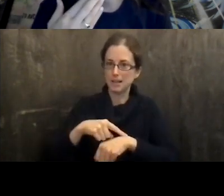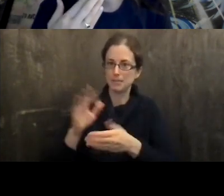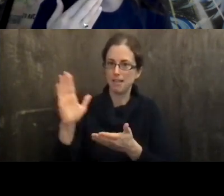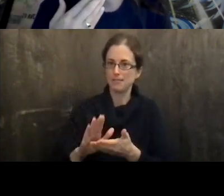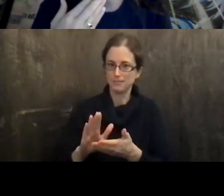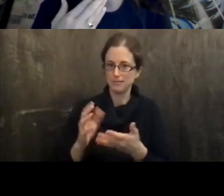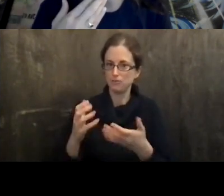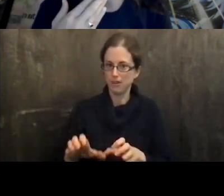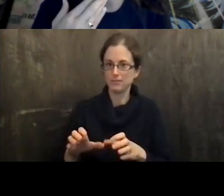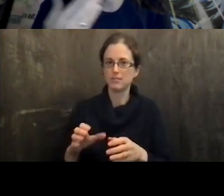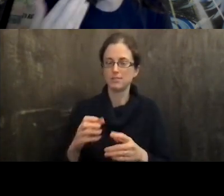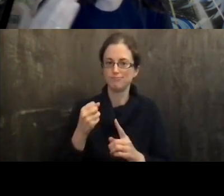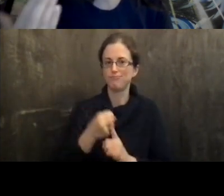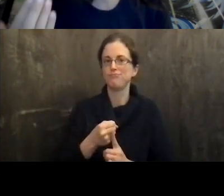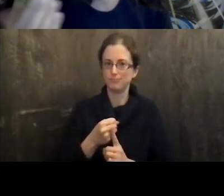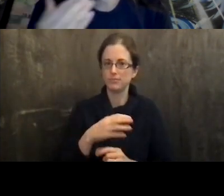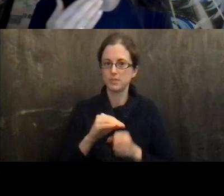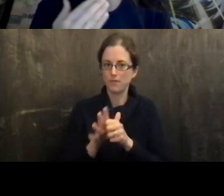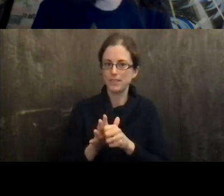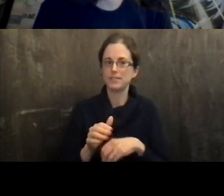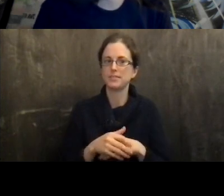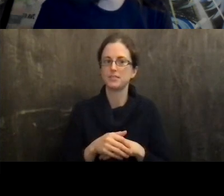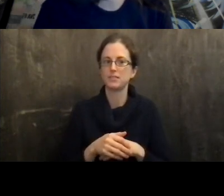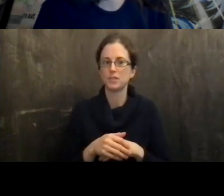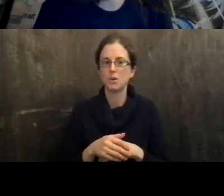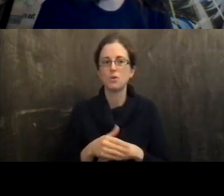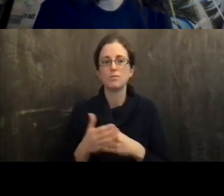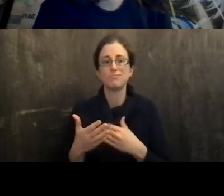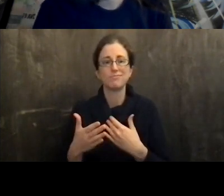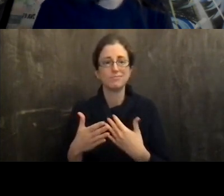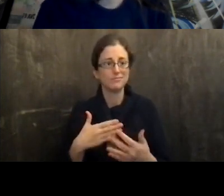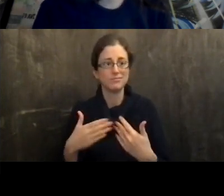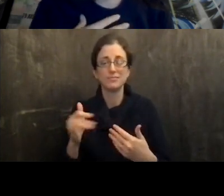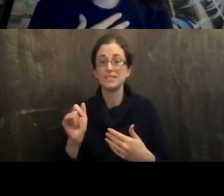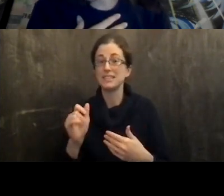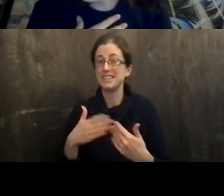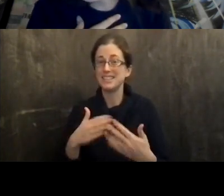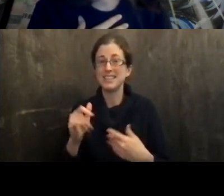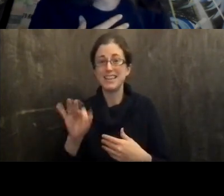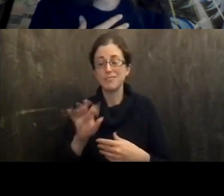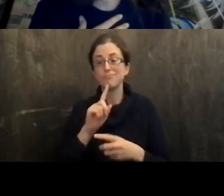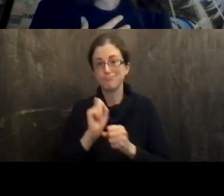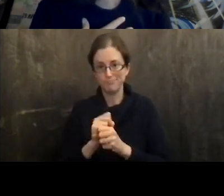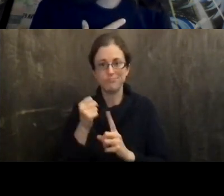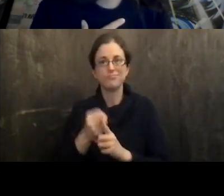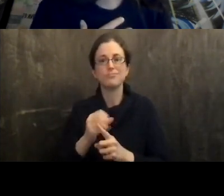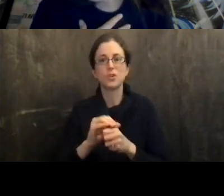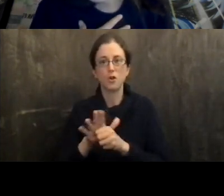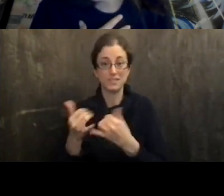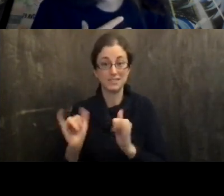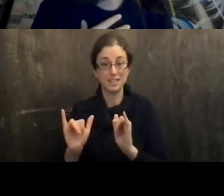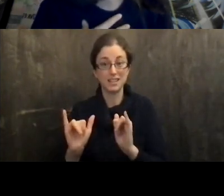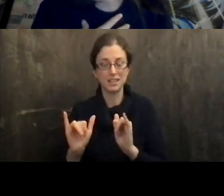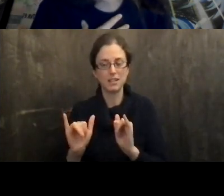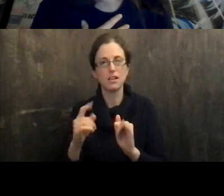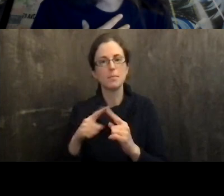lot of value in getting vaccinated, even if you could still get COVID. So if you want my advice for